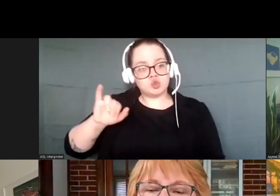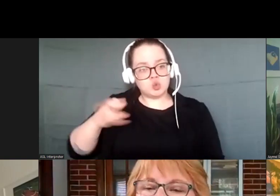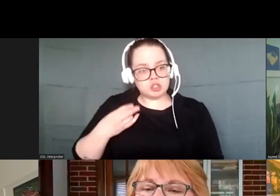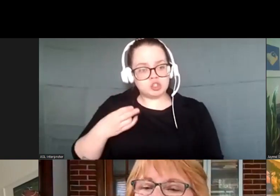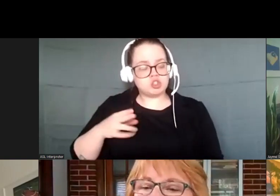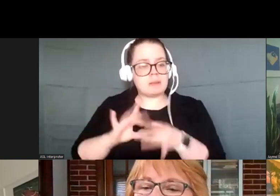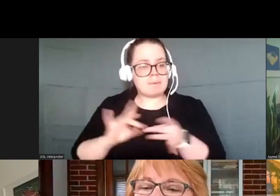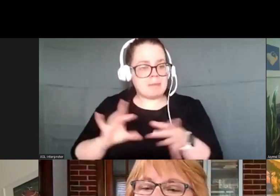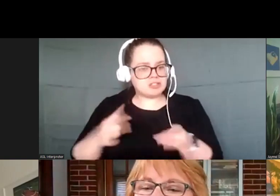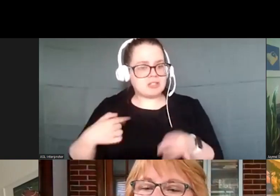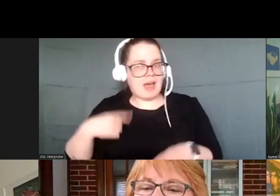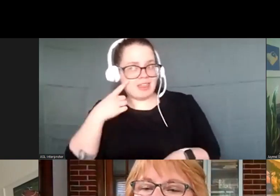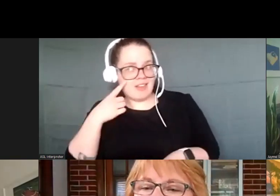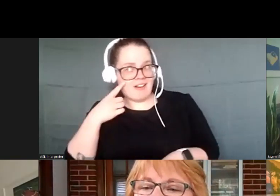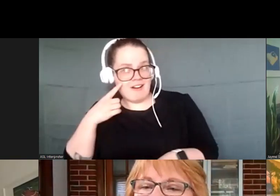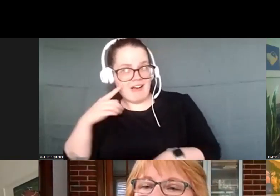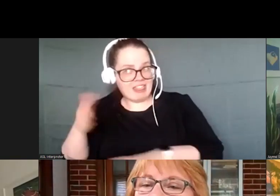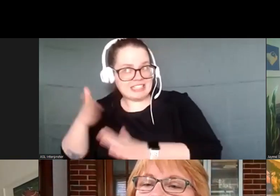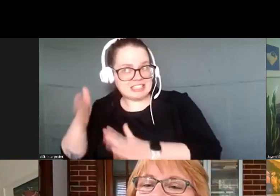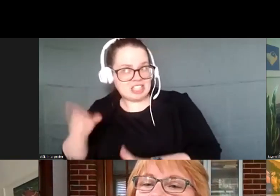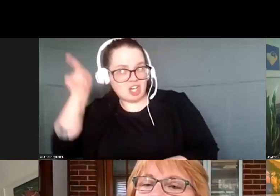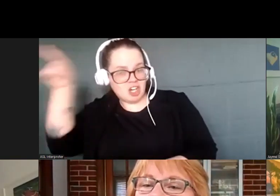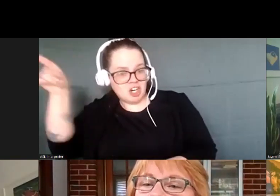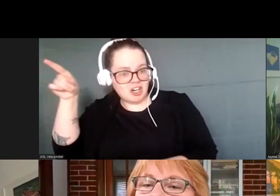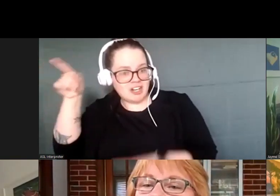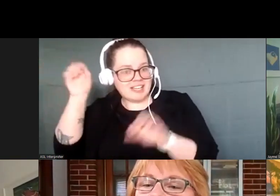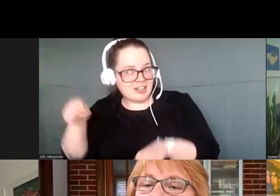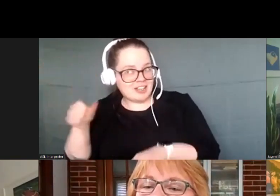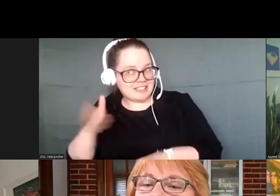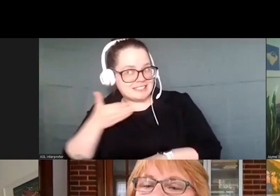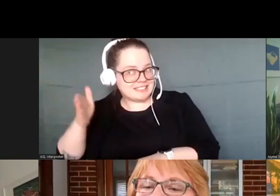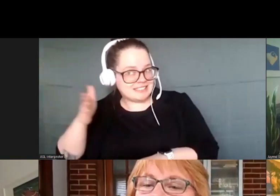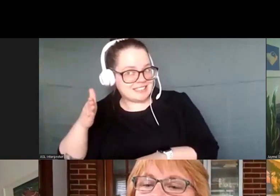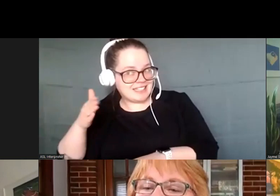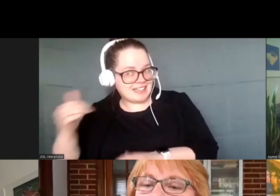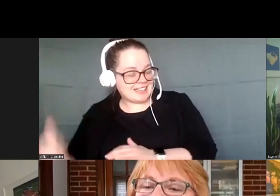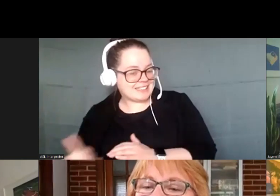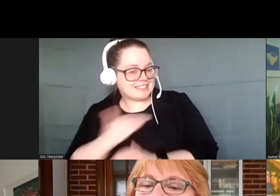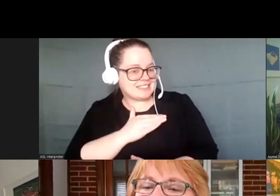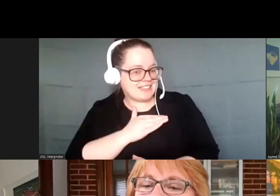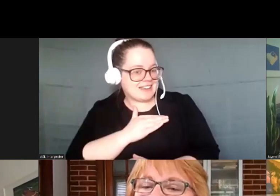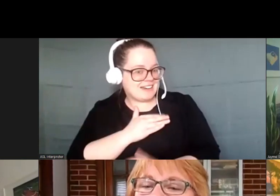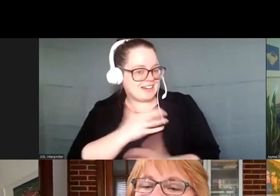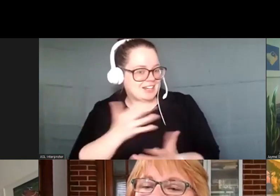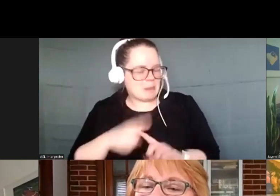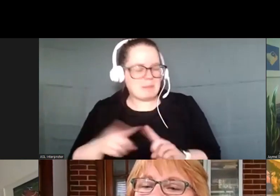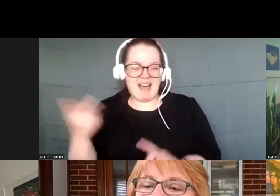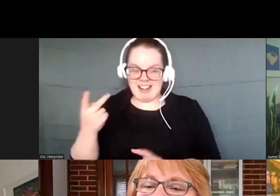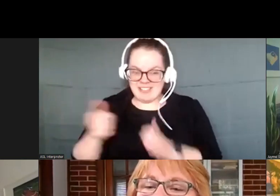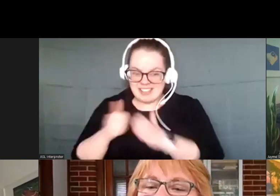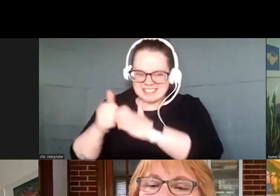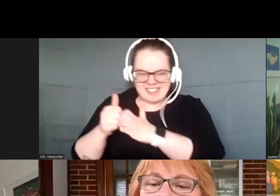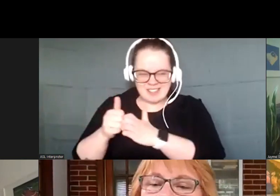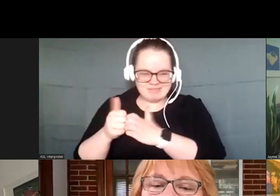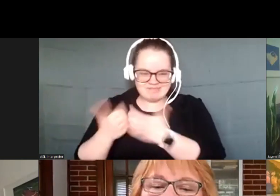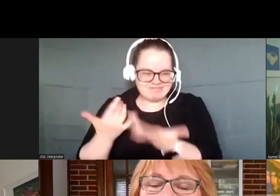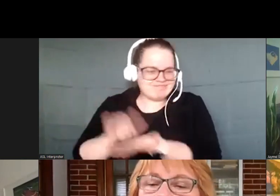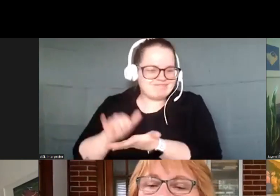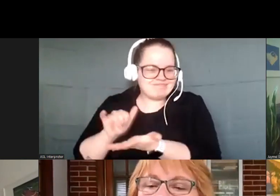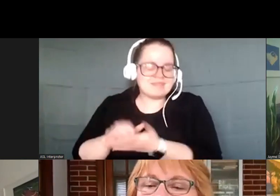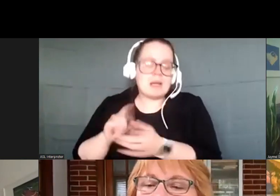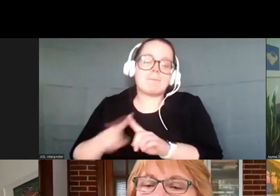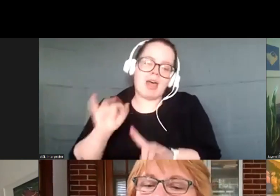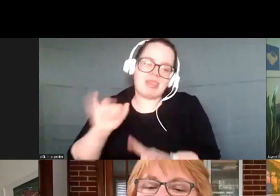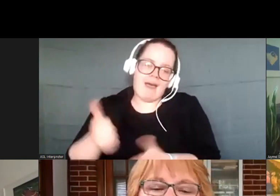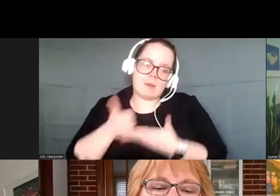he could sing some songs over in his neck of the woods over in Europe, but not so much us together. So but that's helpful. Thank